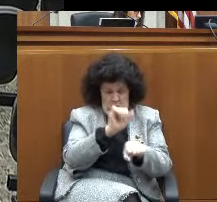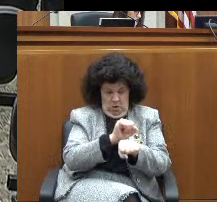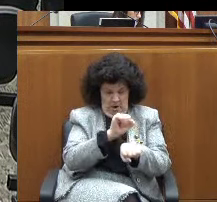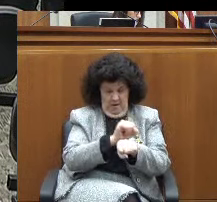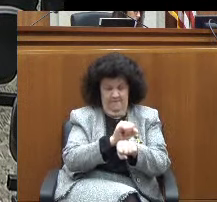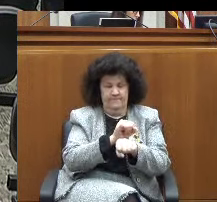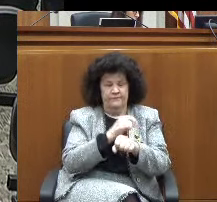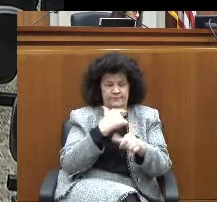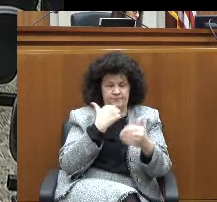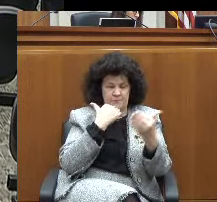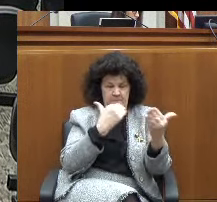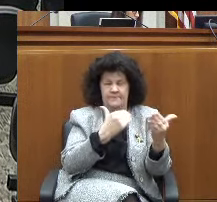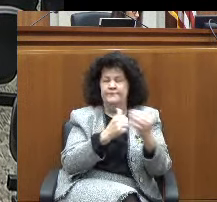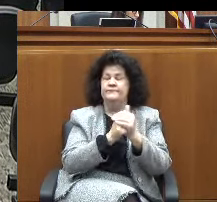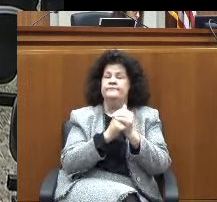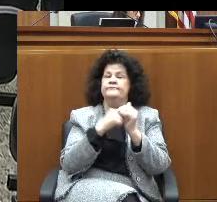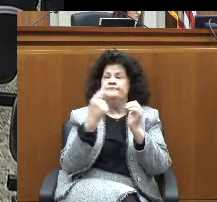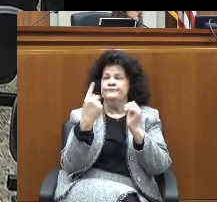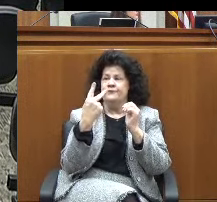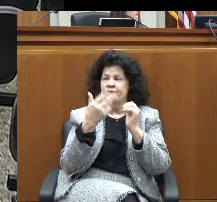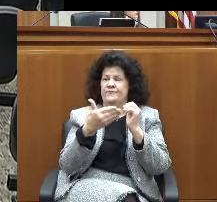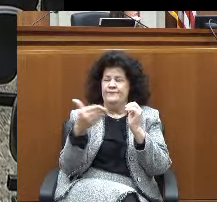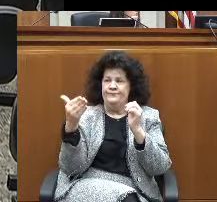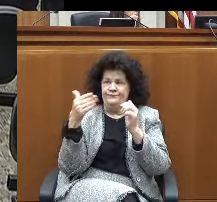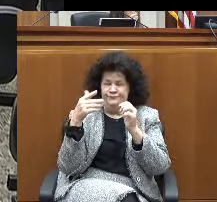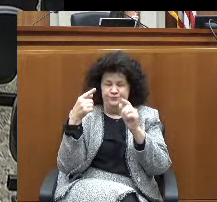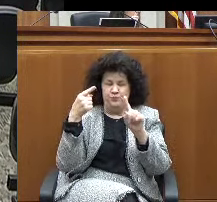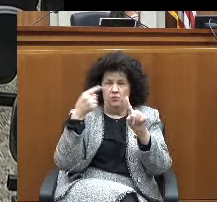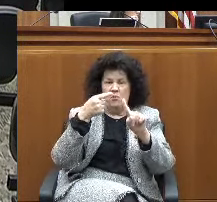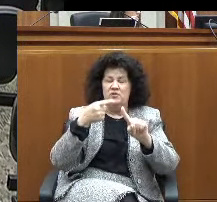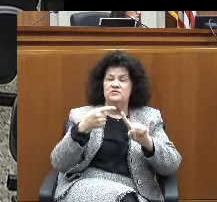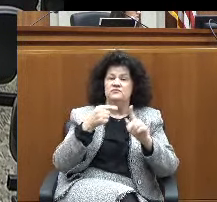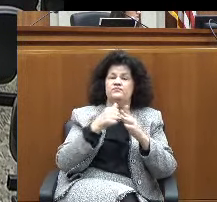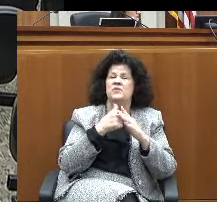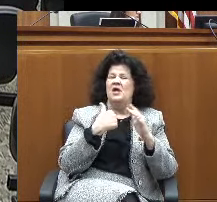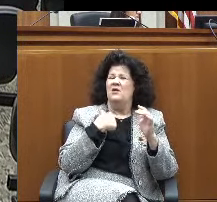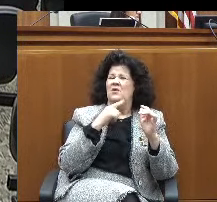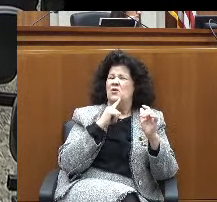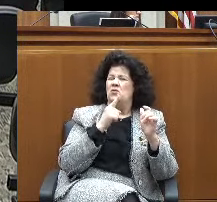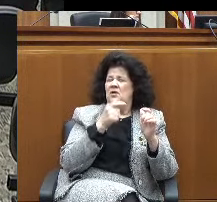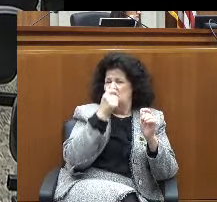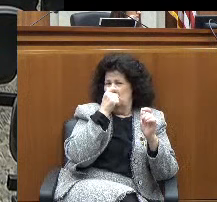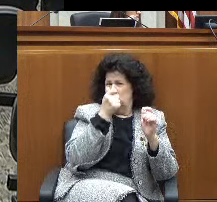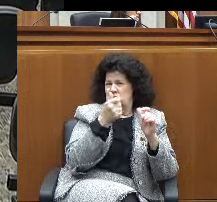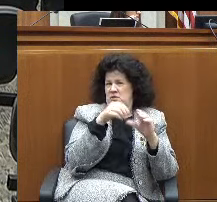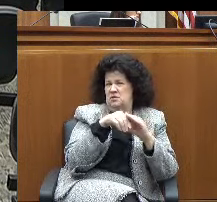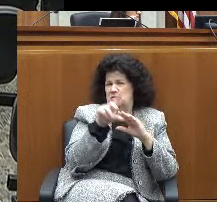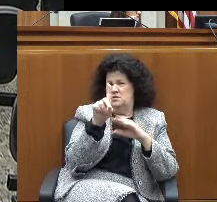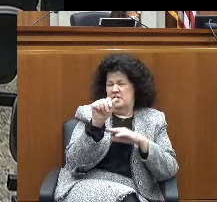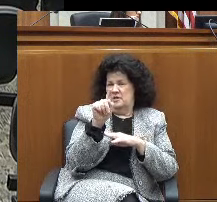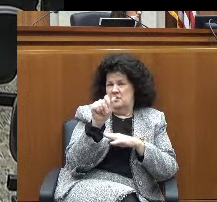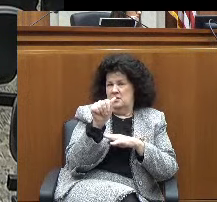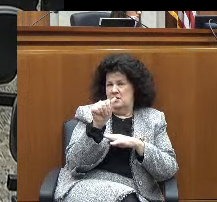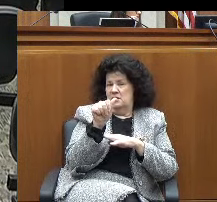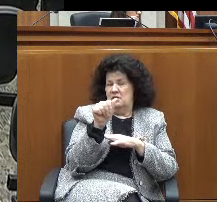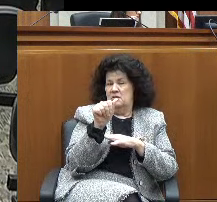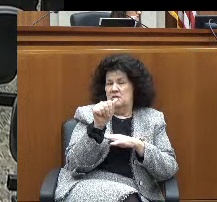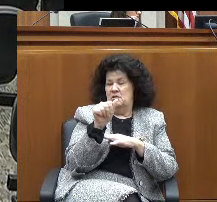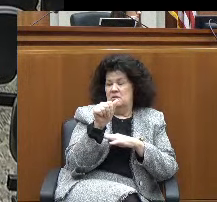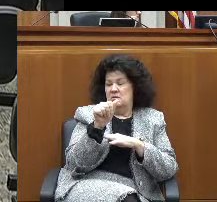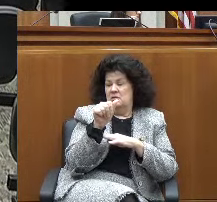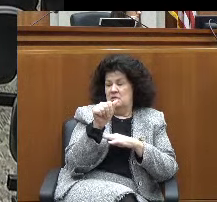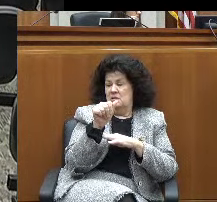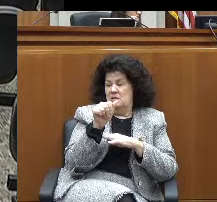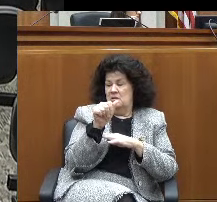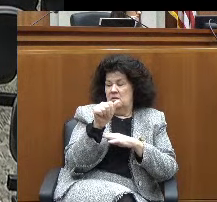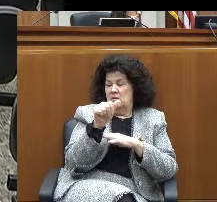goes into all of that. Just a couple of key follow-ups. One is I'm particularly interested in the data, forgive me for losing this page,